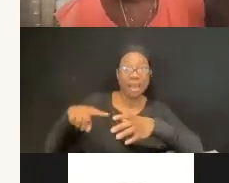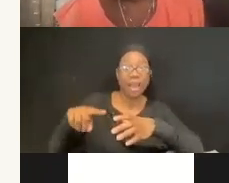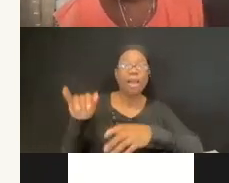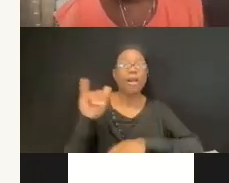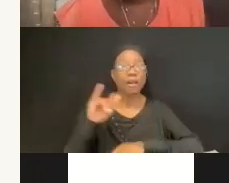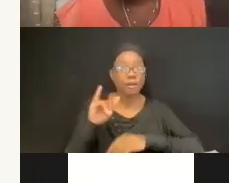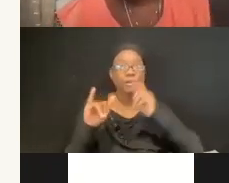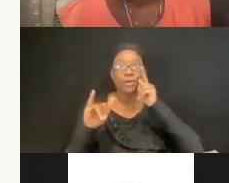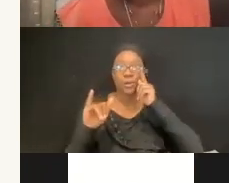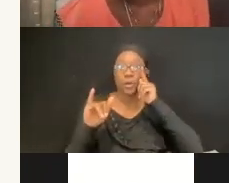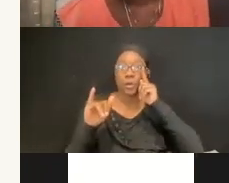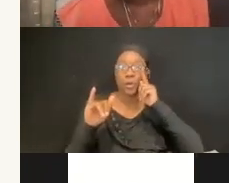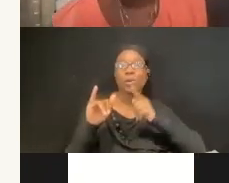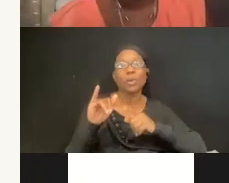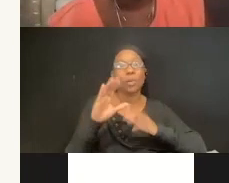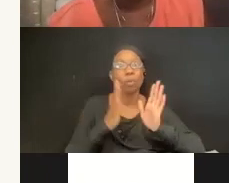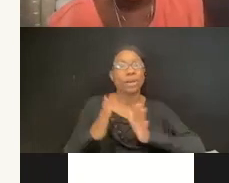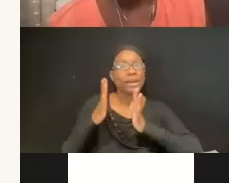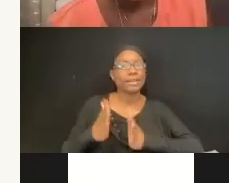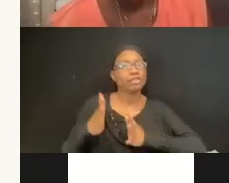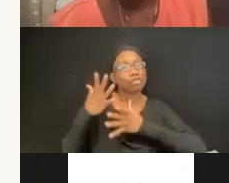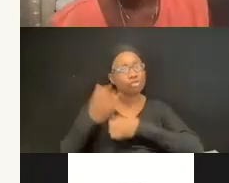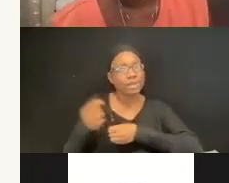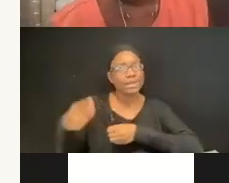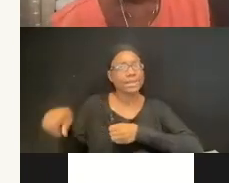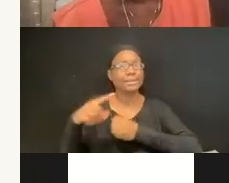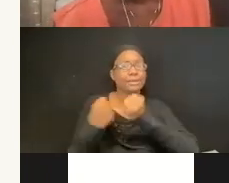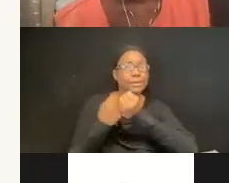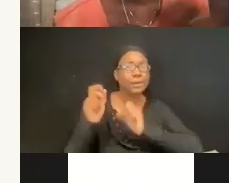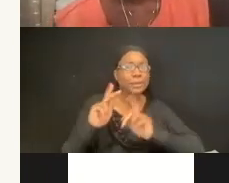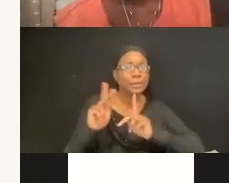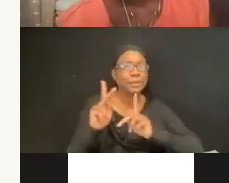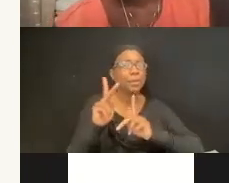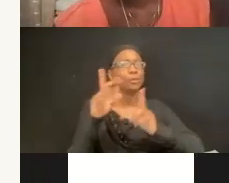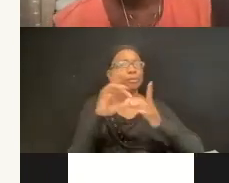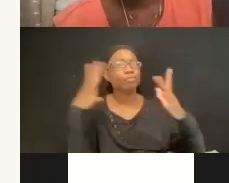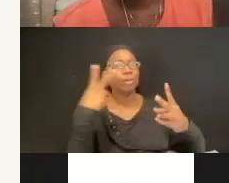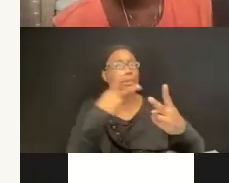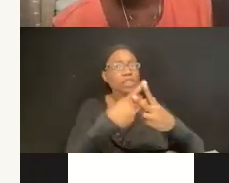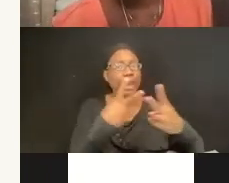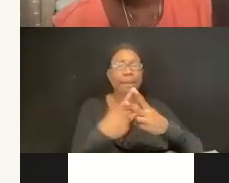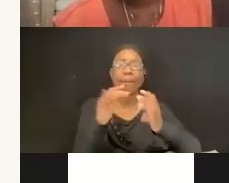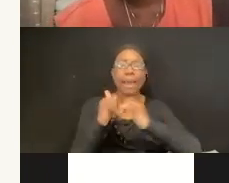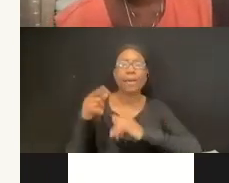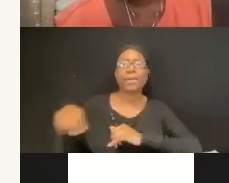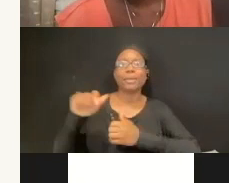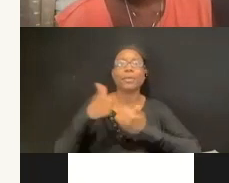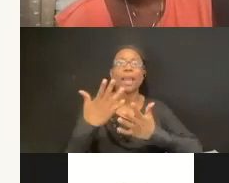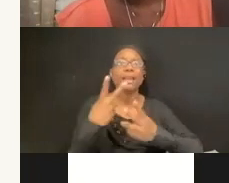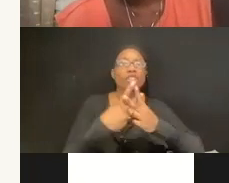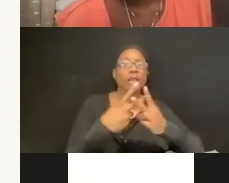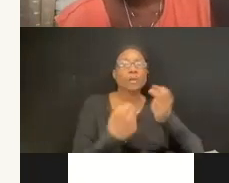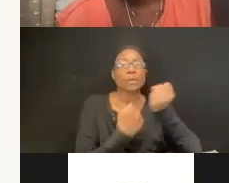support people who are getting bailed out of jail, like through jail support efforts. And so we really appreciate the way that those providers moved